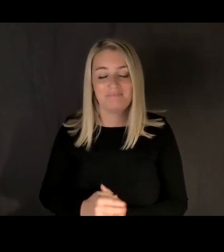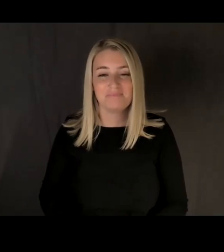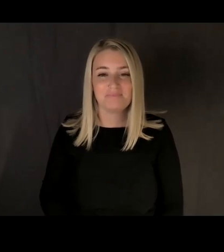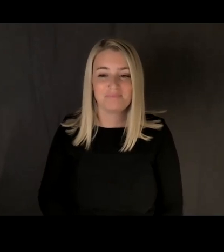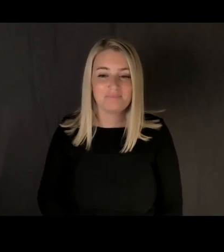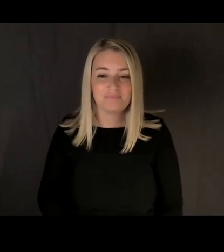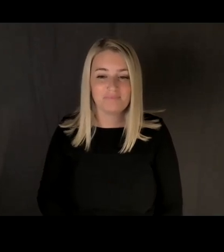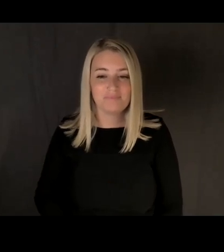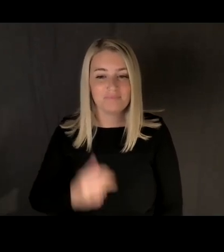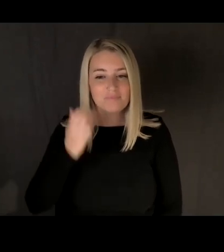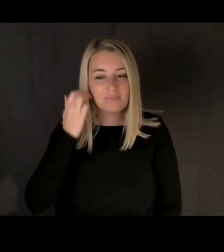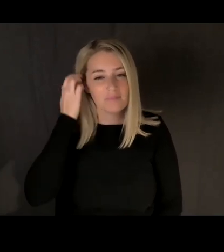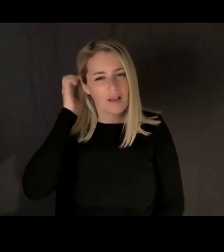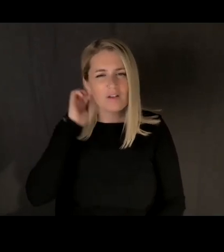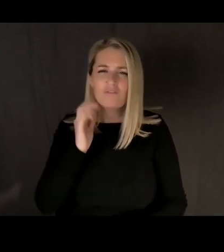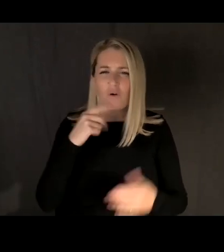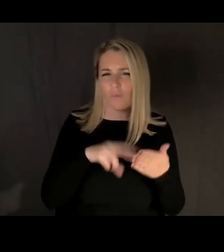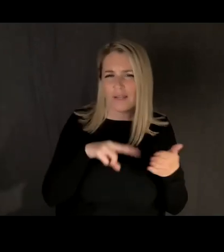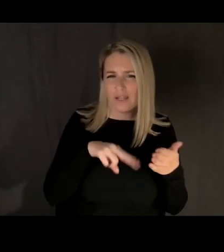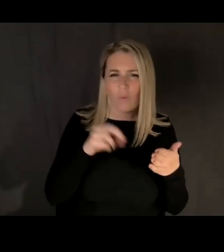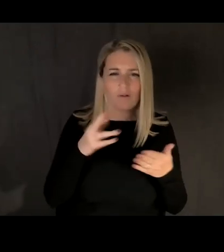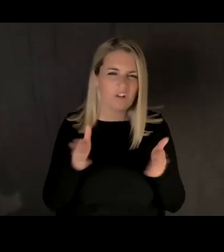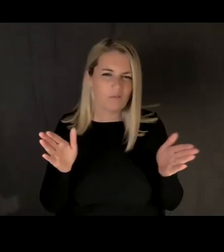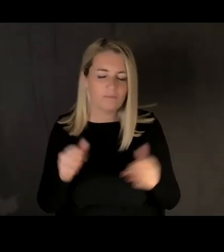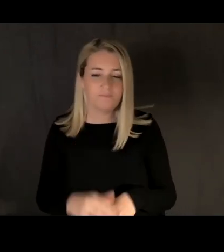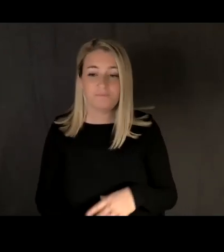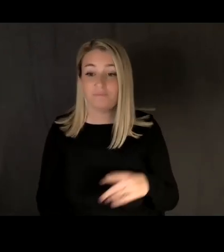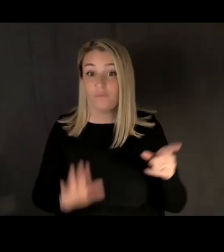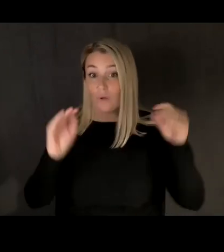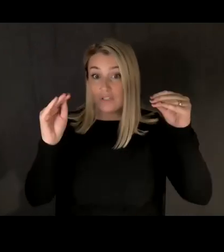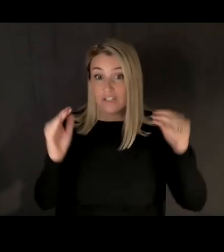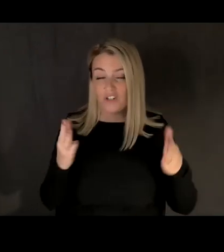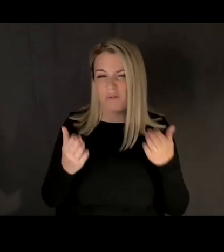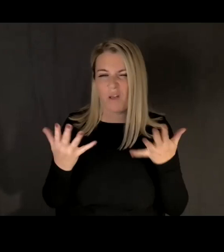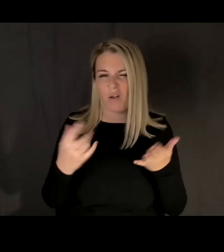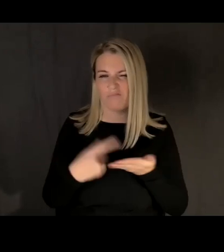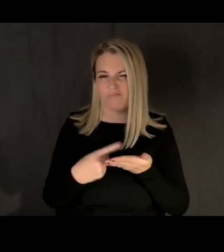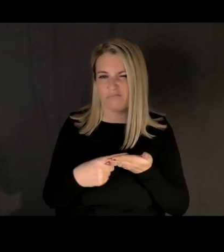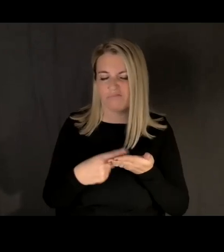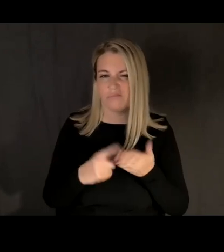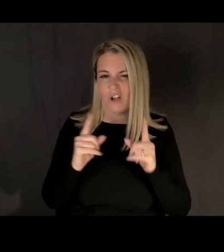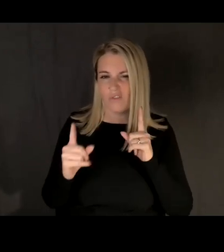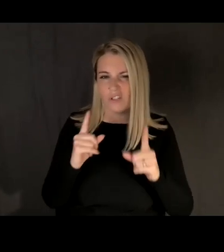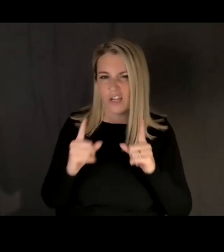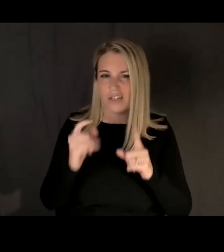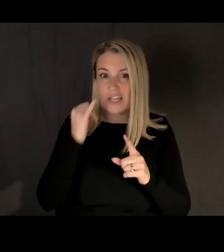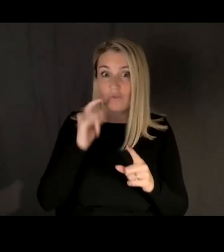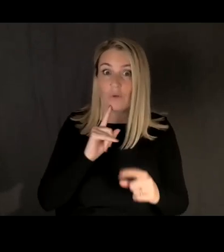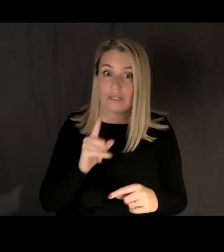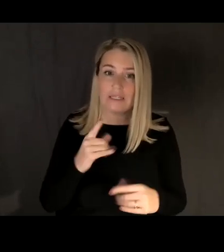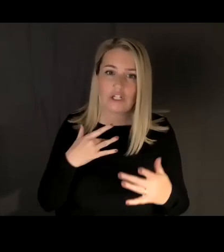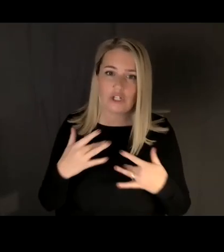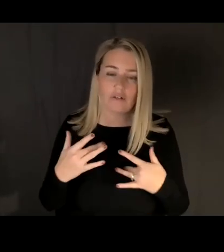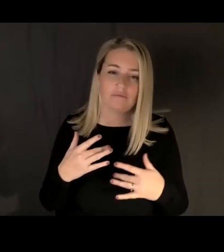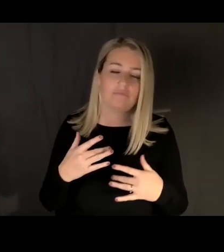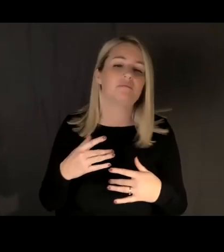just reading in general at our school. And your teacher would have already had conversations with you, Mhm. starting conversations if we were really worried. So you should all